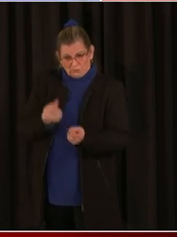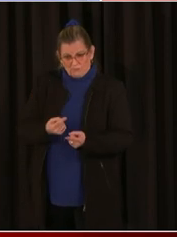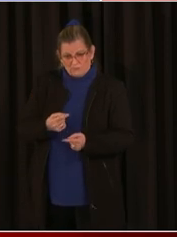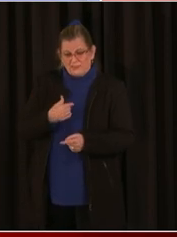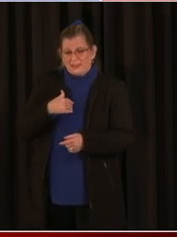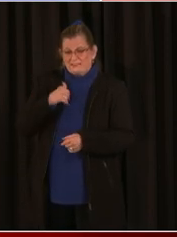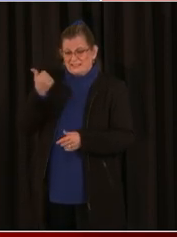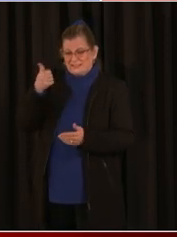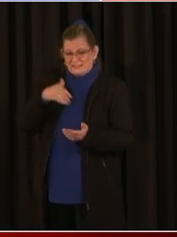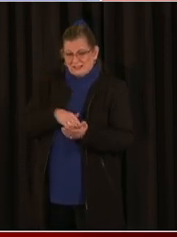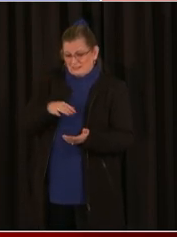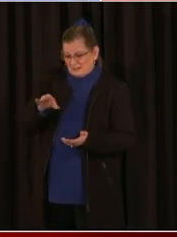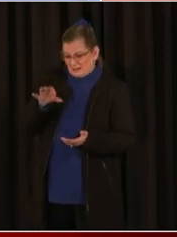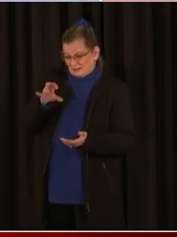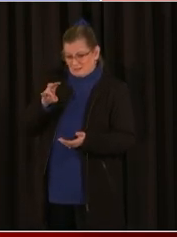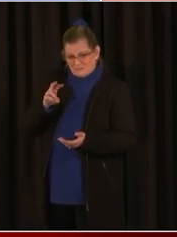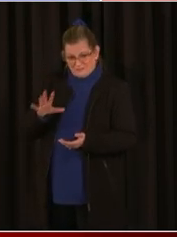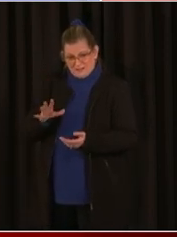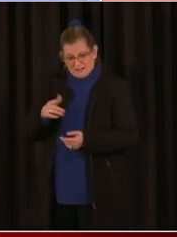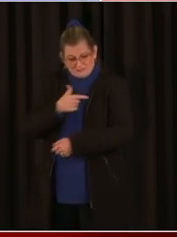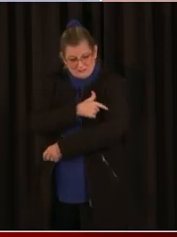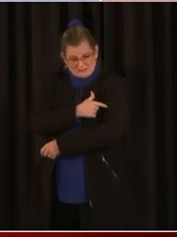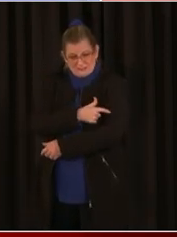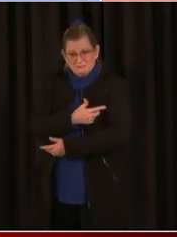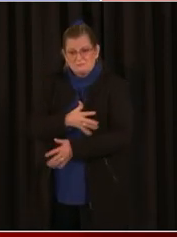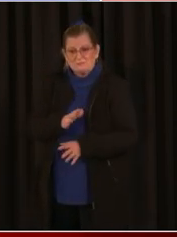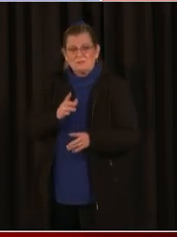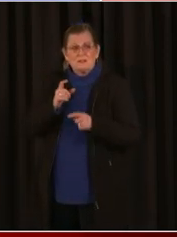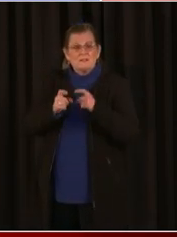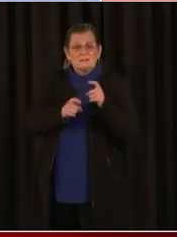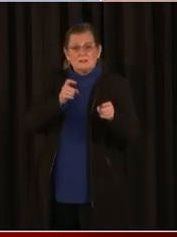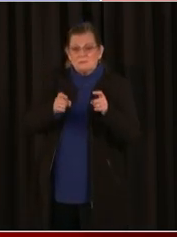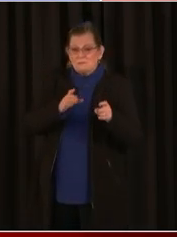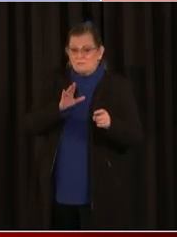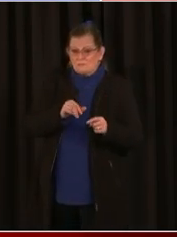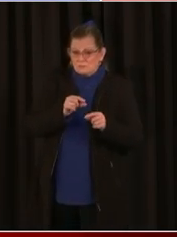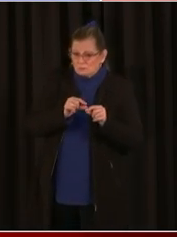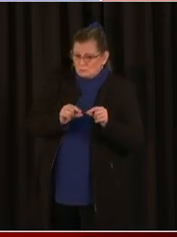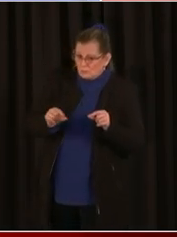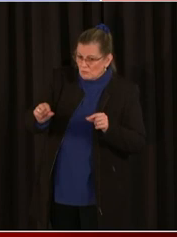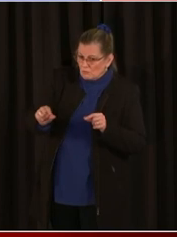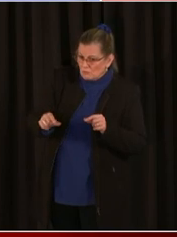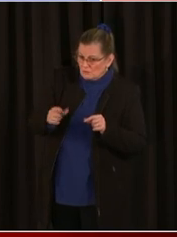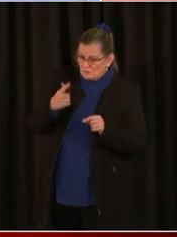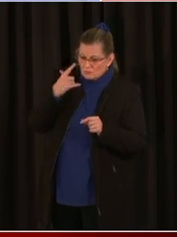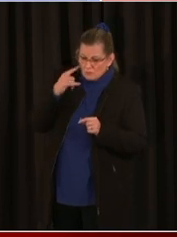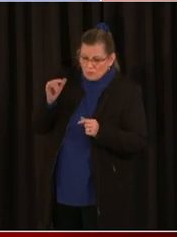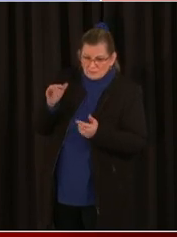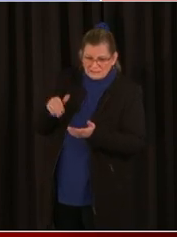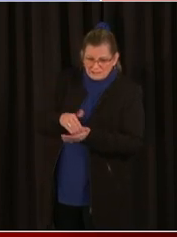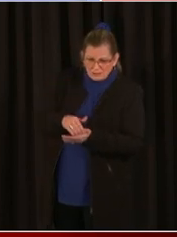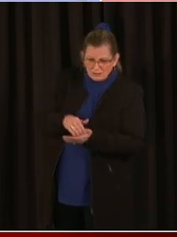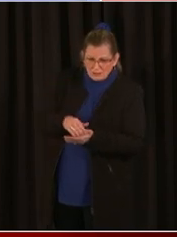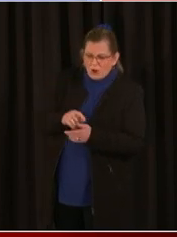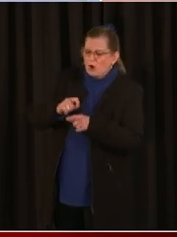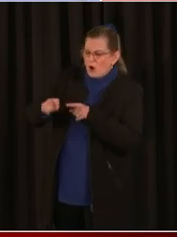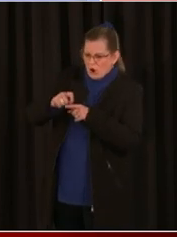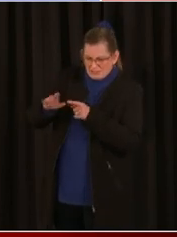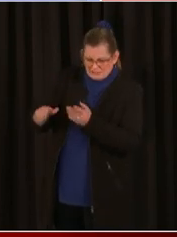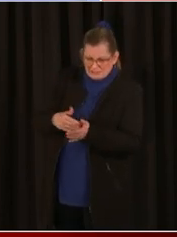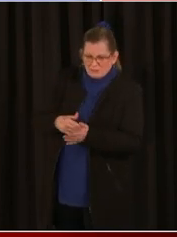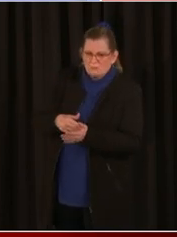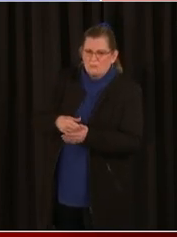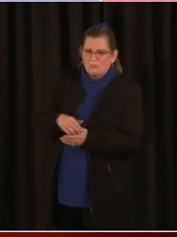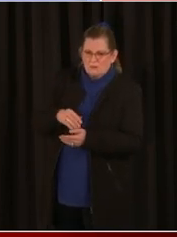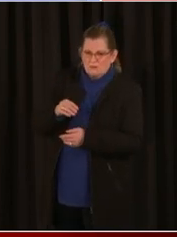those 10,975 vaccines, we allocate a portion of them to the call center, or call center and